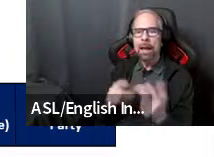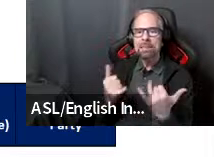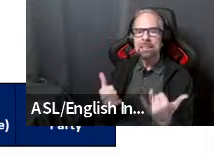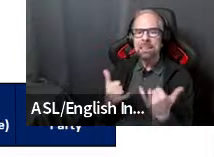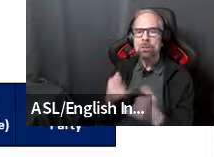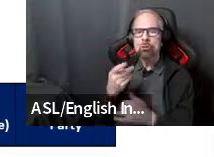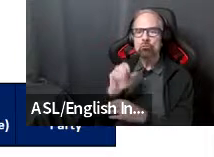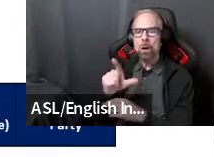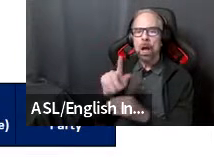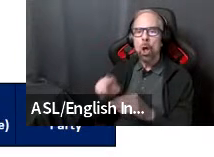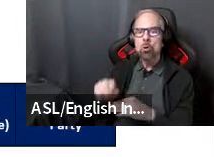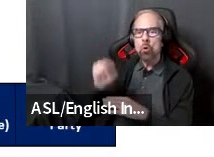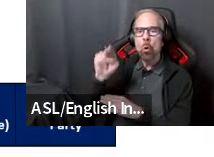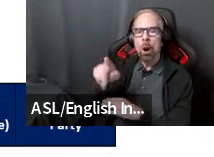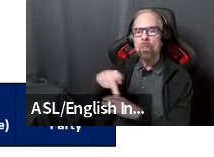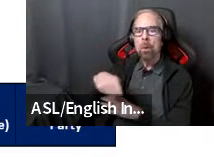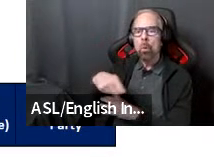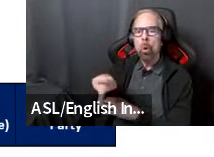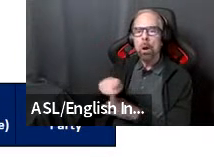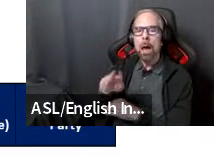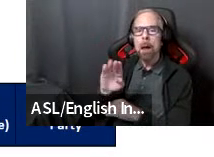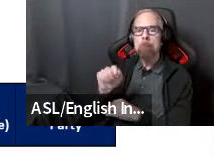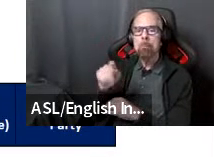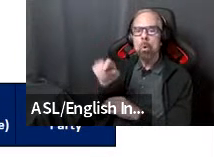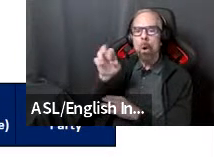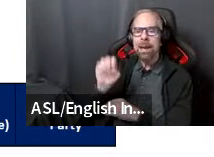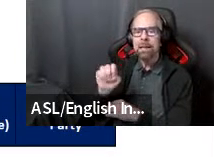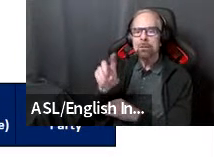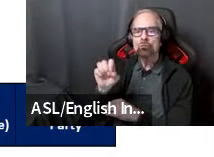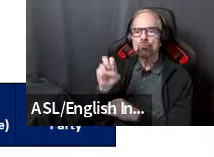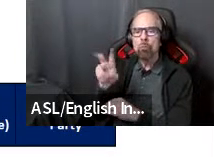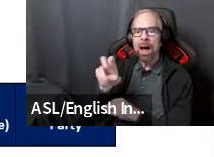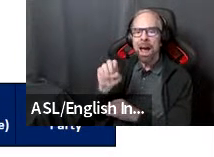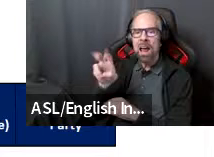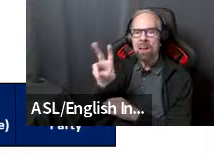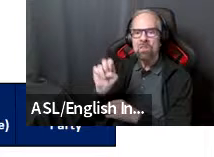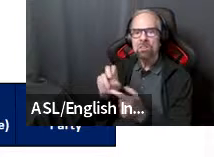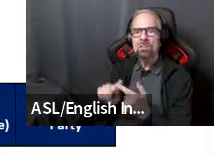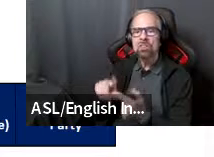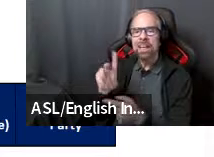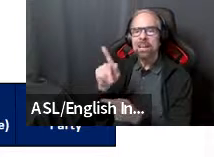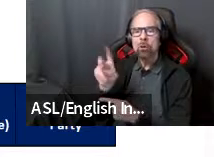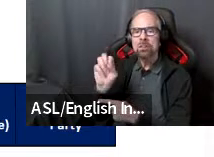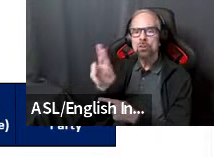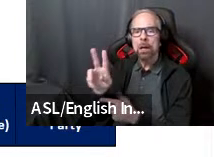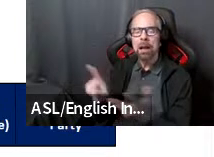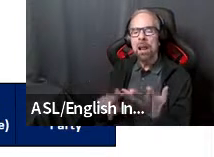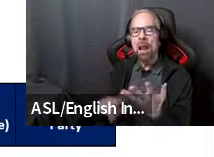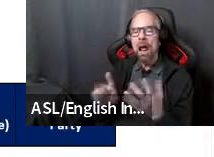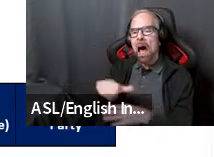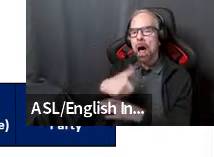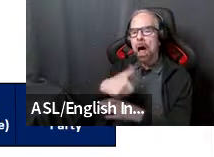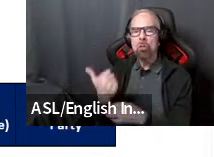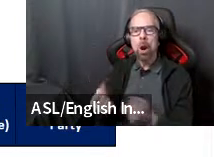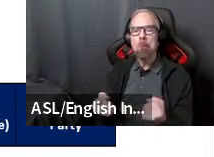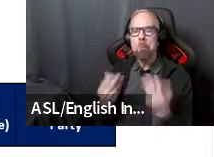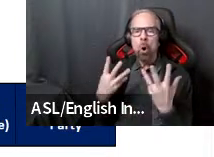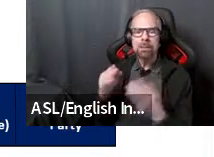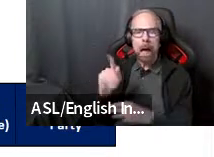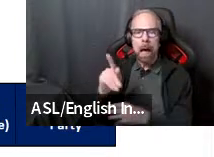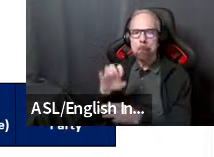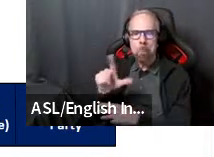North Portland Marine Drive interchange, and other existing multimodal trails, something to that